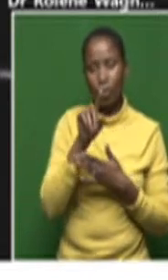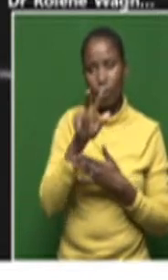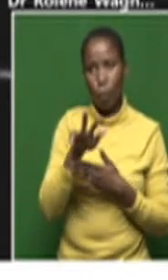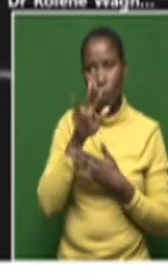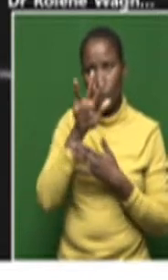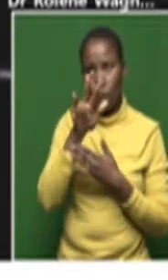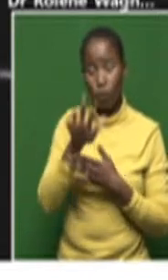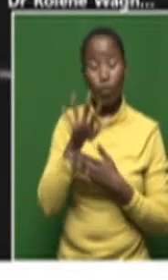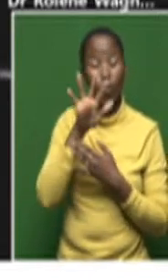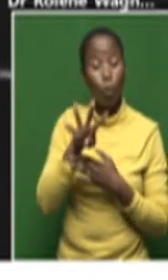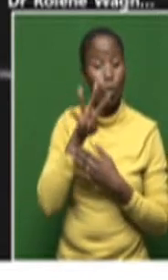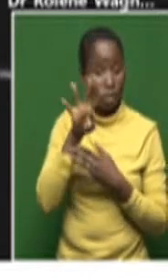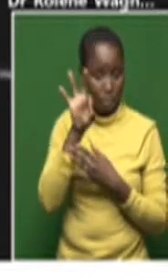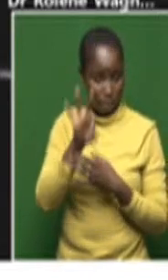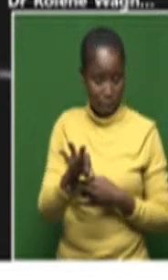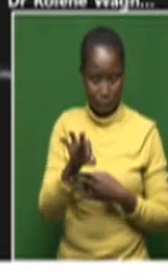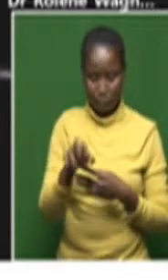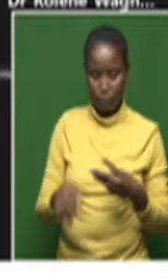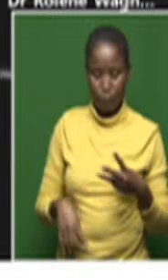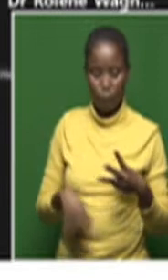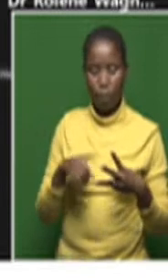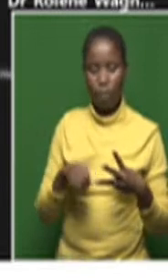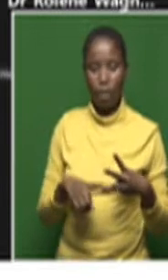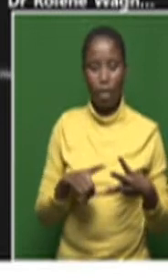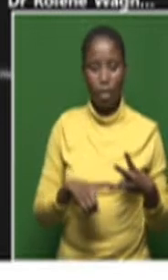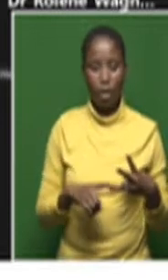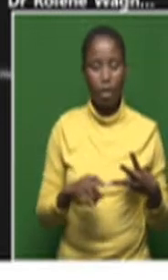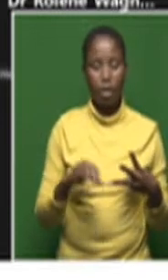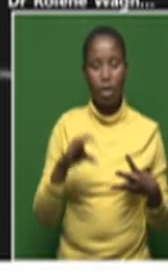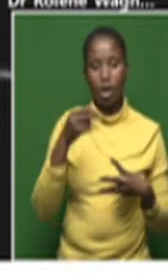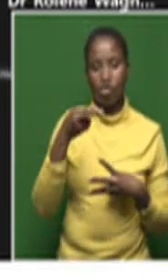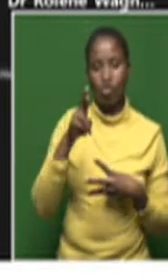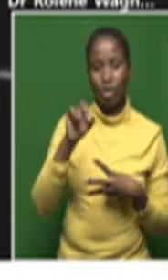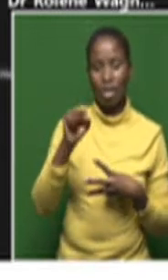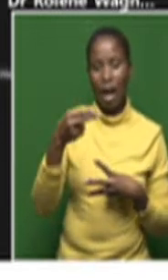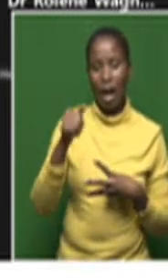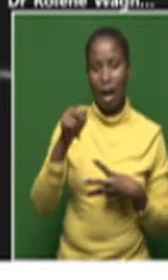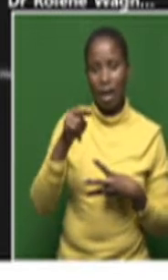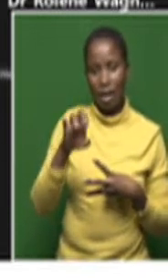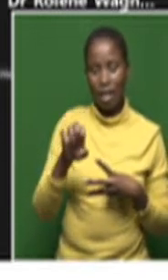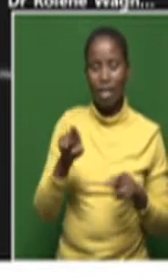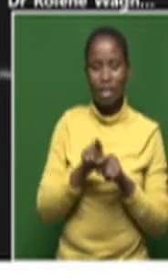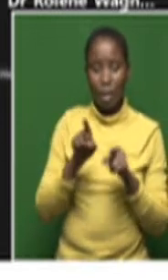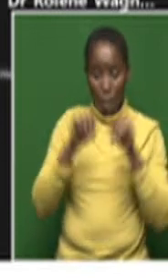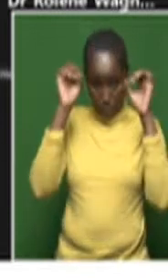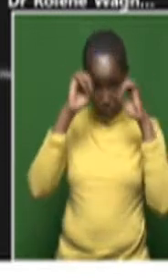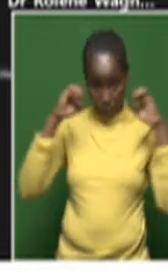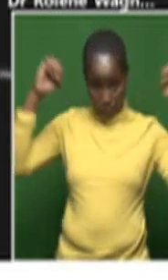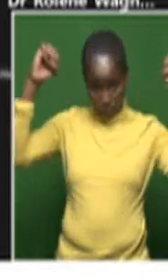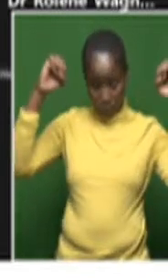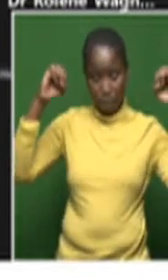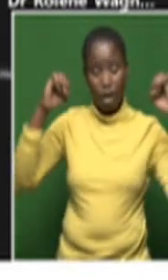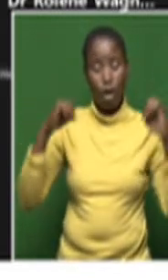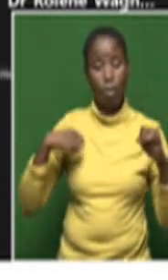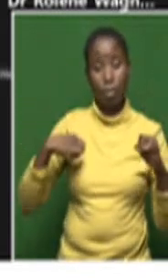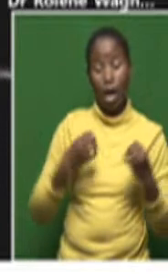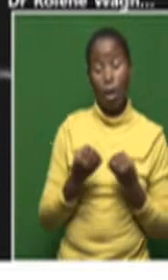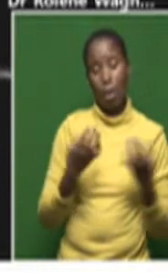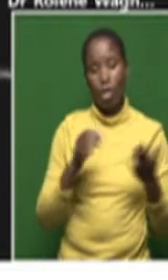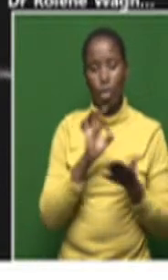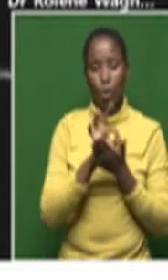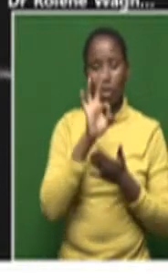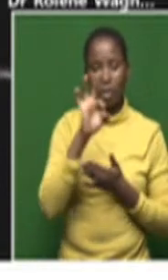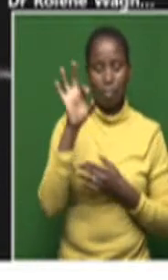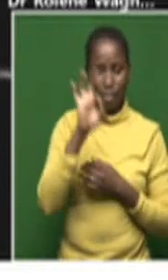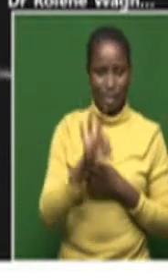respectively. And then close behind them is Chris Hani and Buffalo City Municipality, each accounting for about